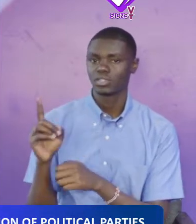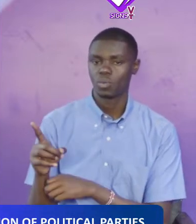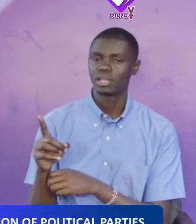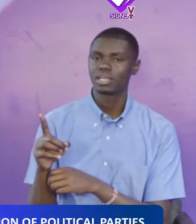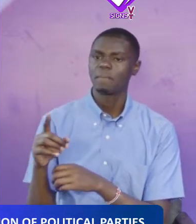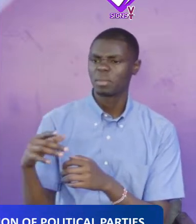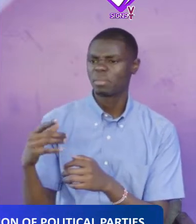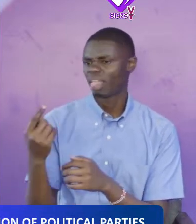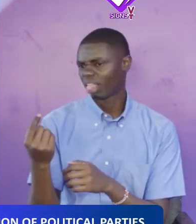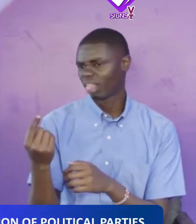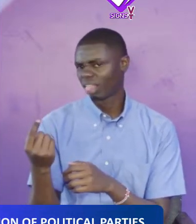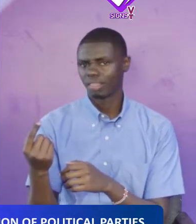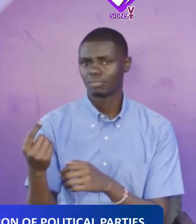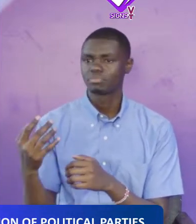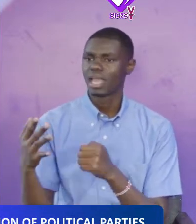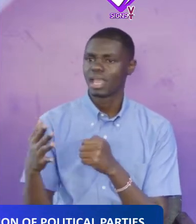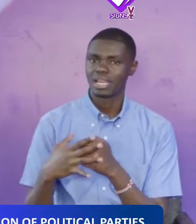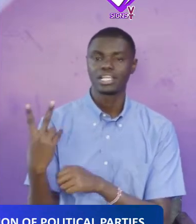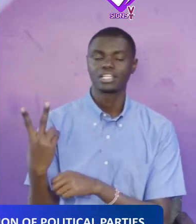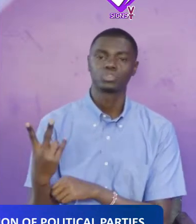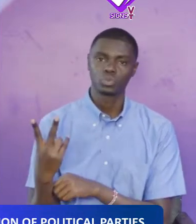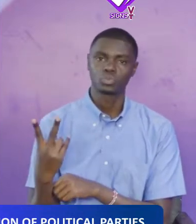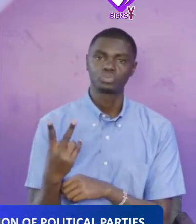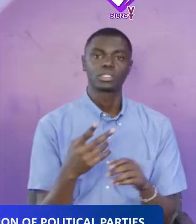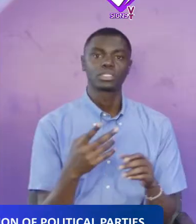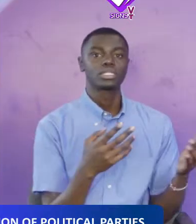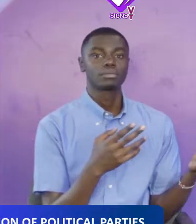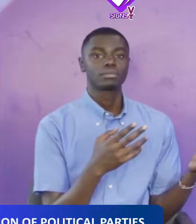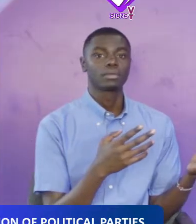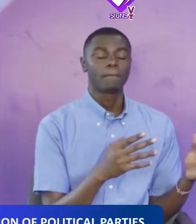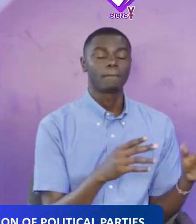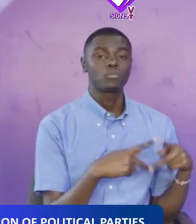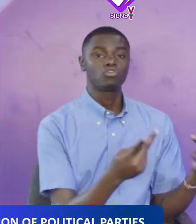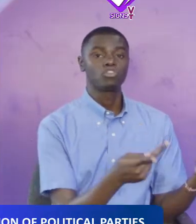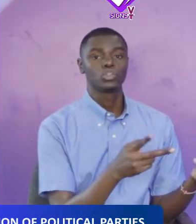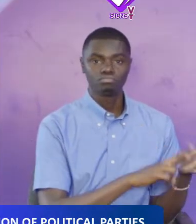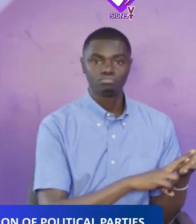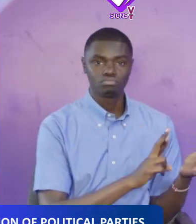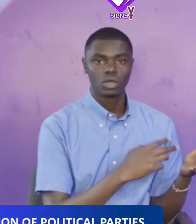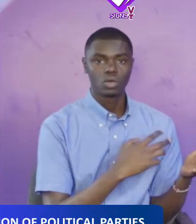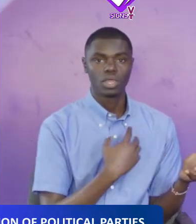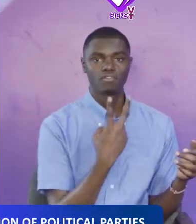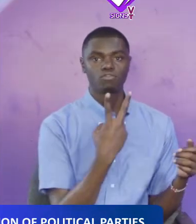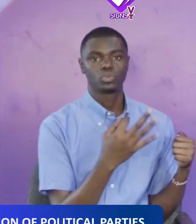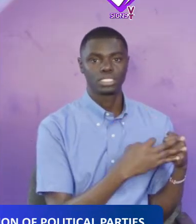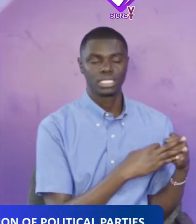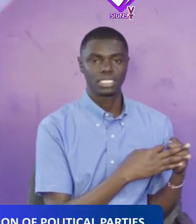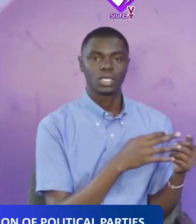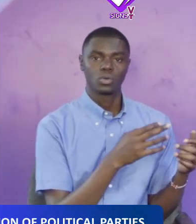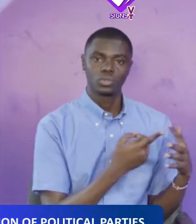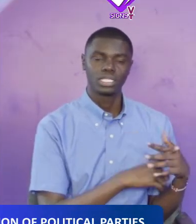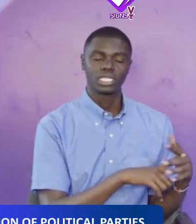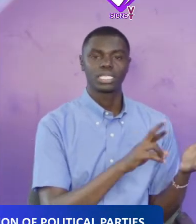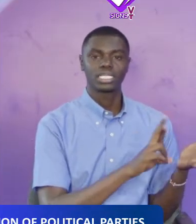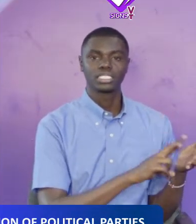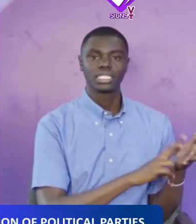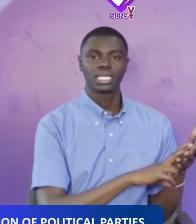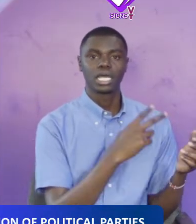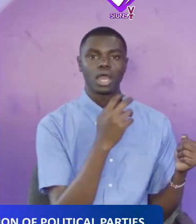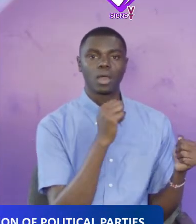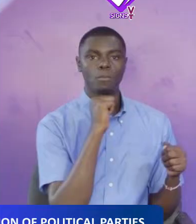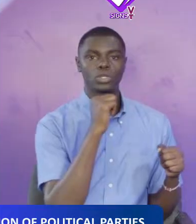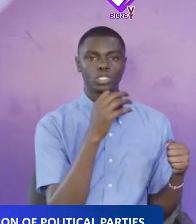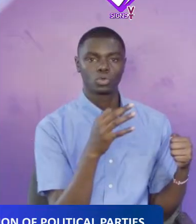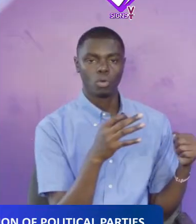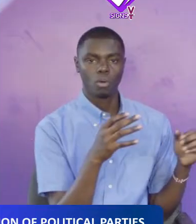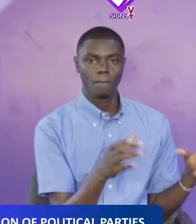few days. Under provisional registration, we have 28 provisionally registered political parties. Once they